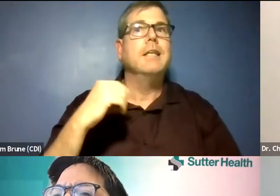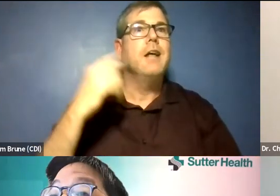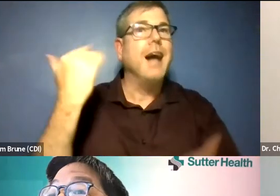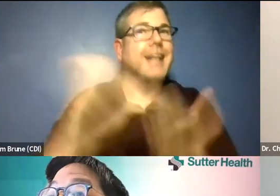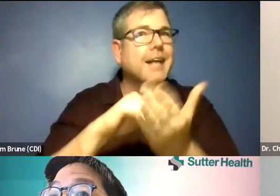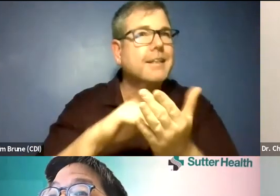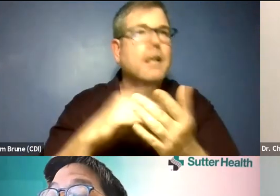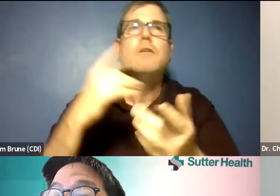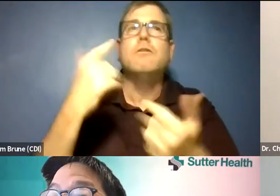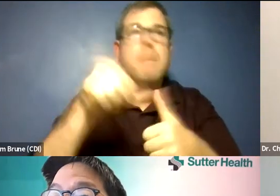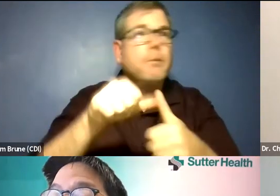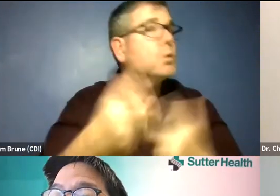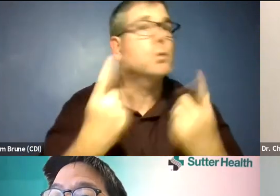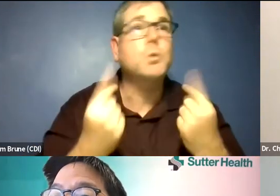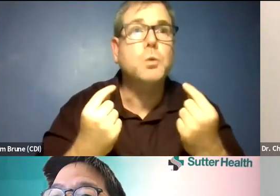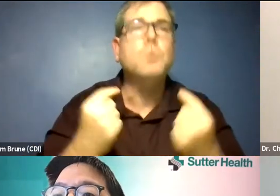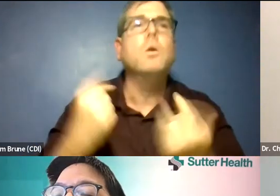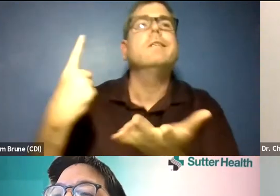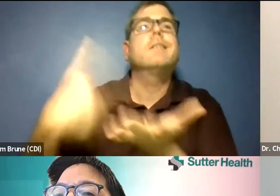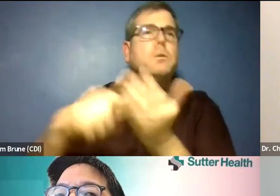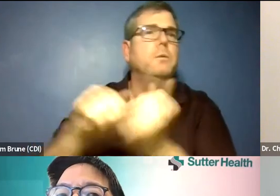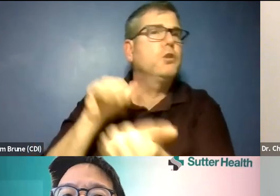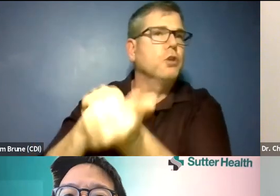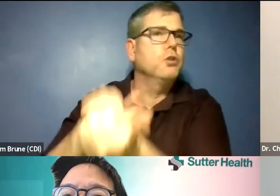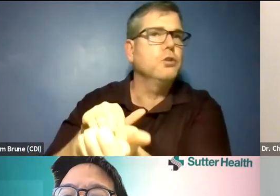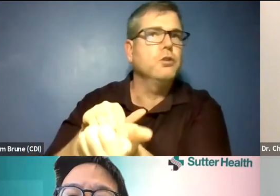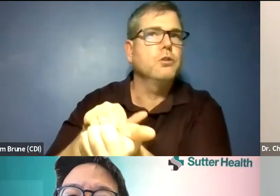Otherwise, all standard prescription medications